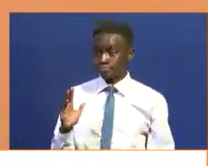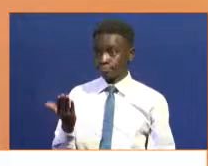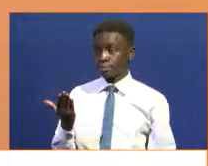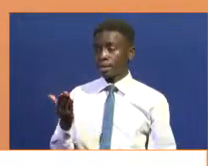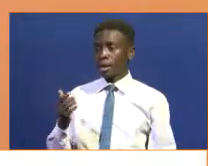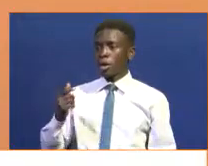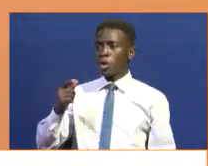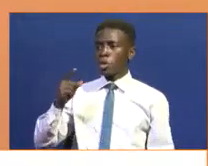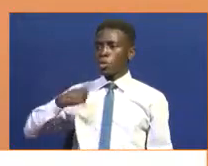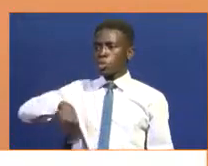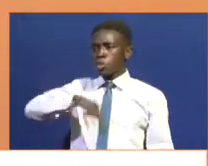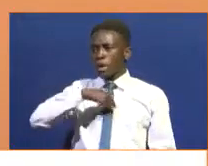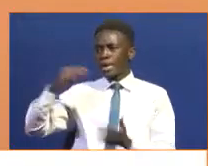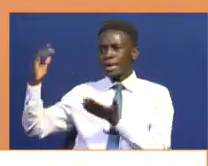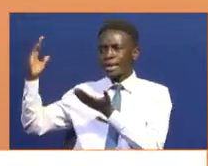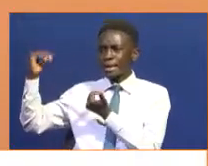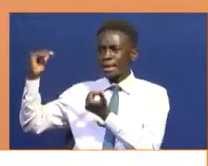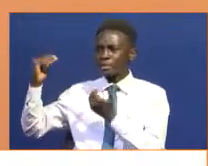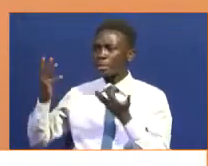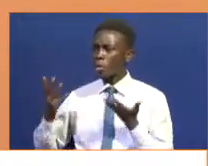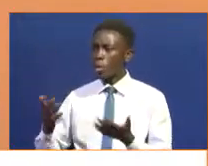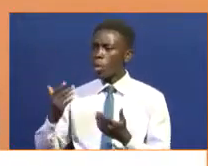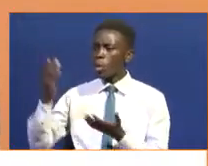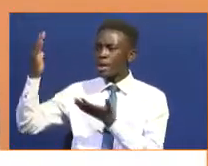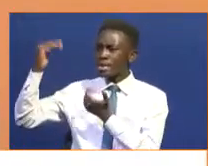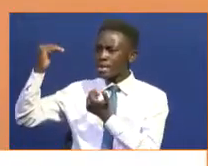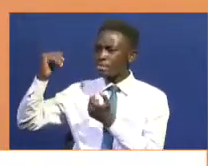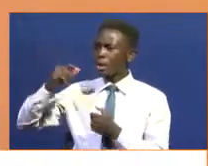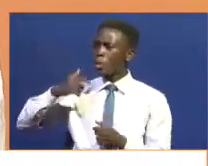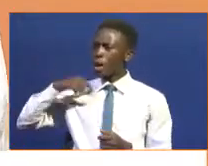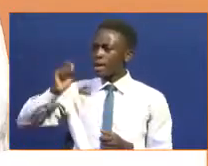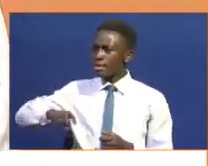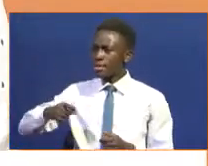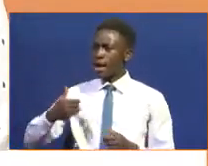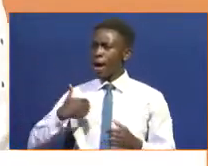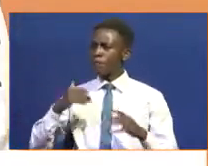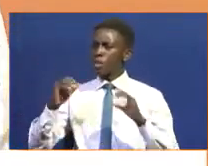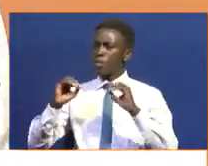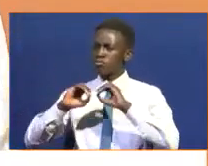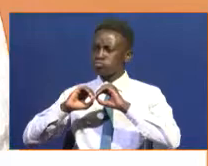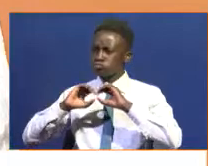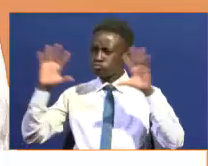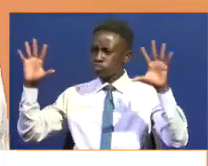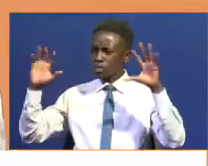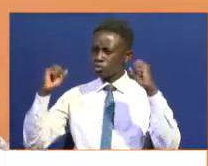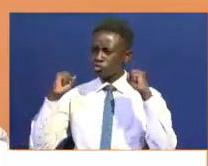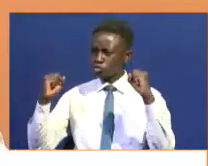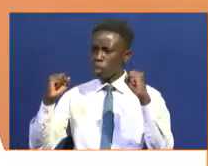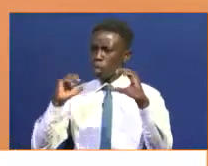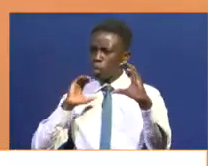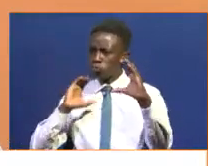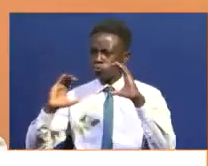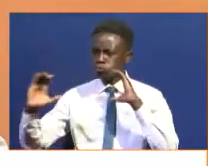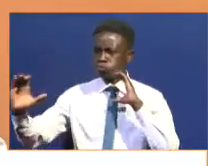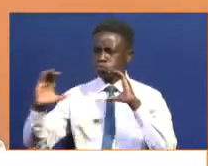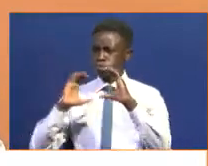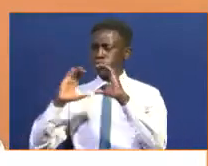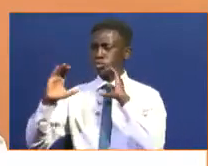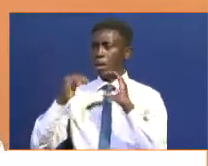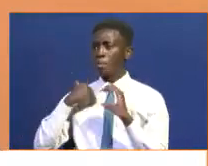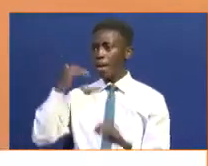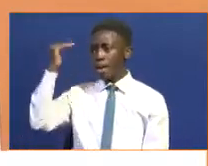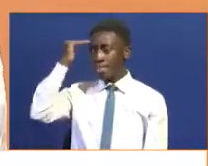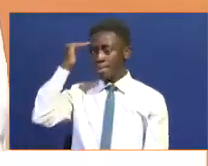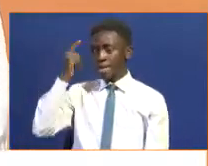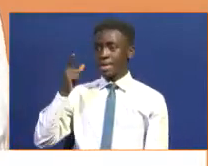are expecting is to really have candid discussions. And for the rich countries, I think Dr. Mithika likes